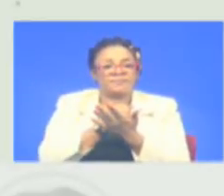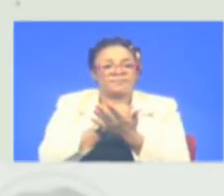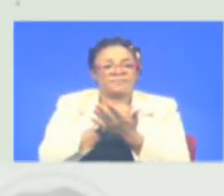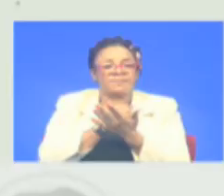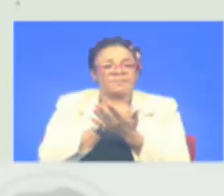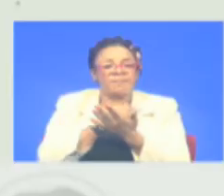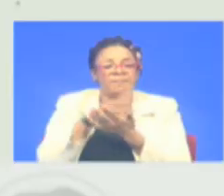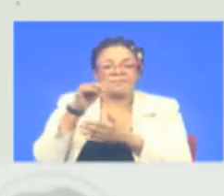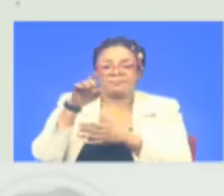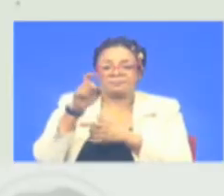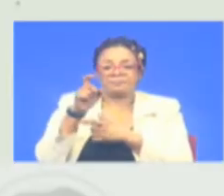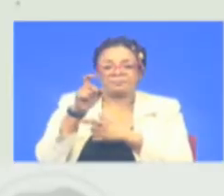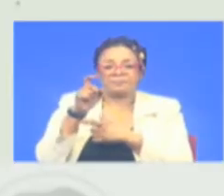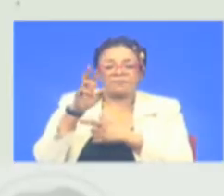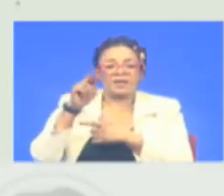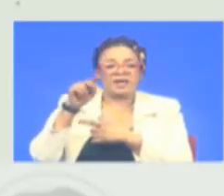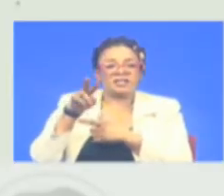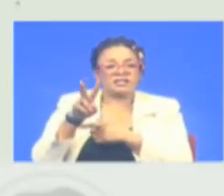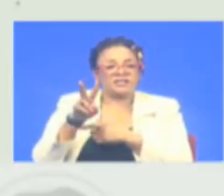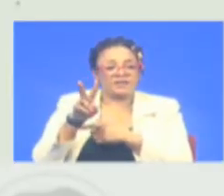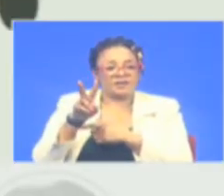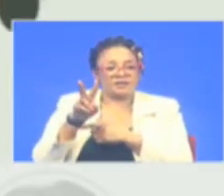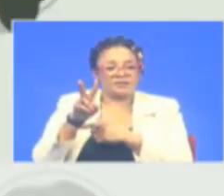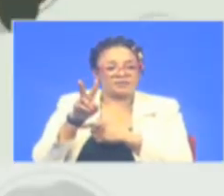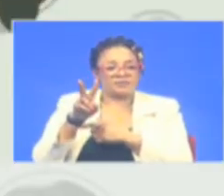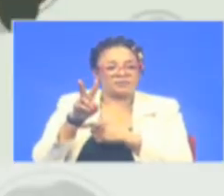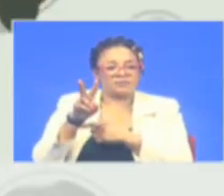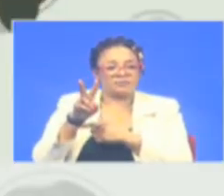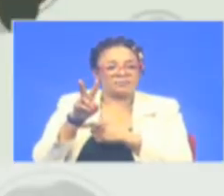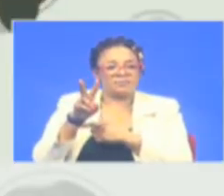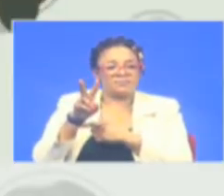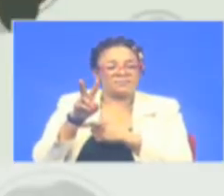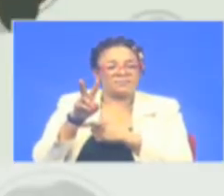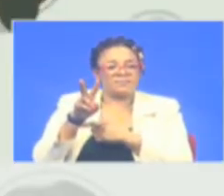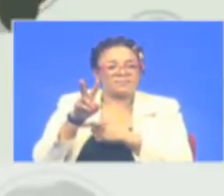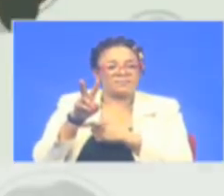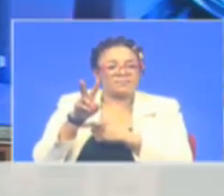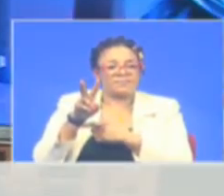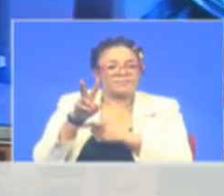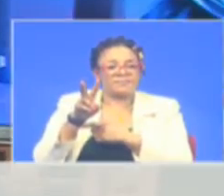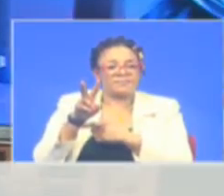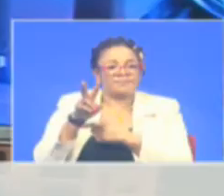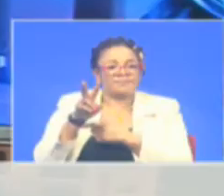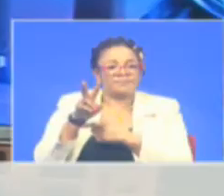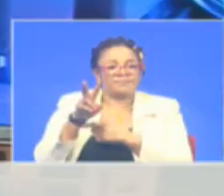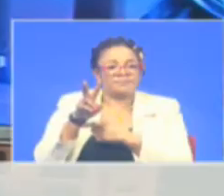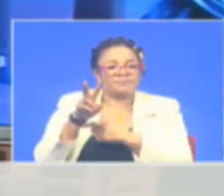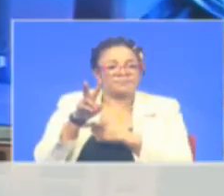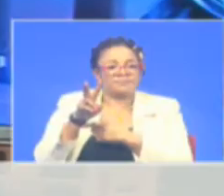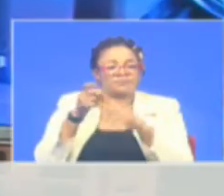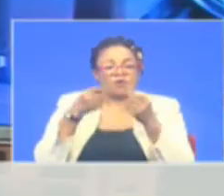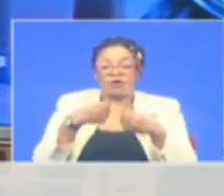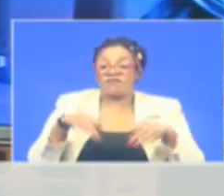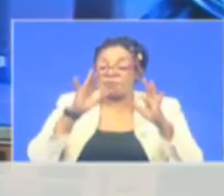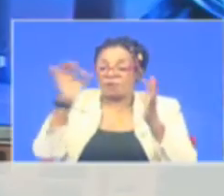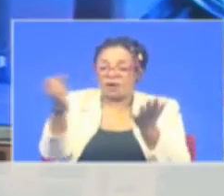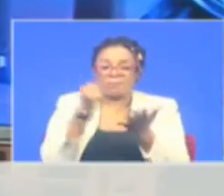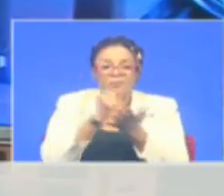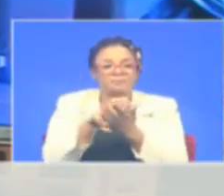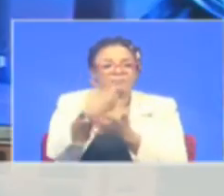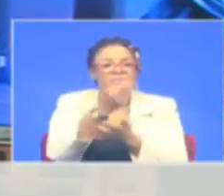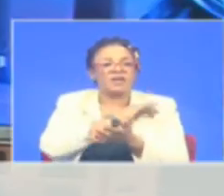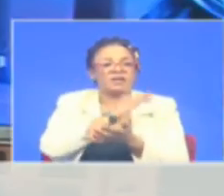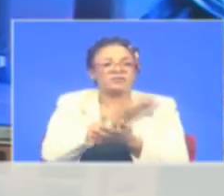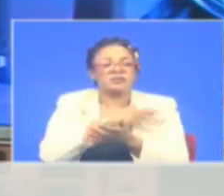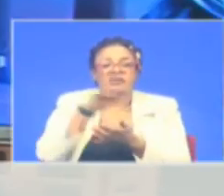Alex Mwangi, NTV. The formal appointment of Nigeria's former finance minister